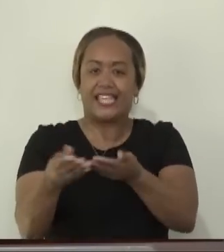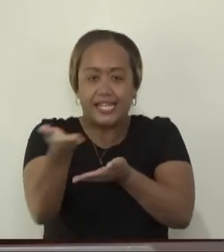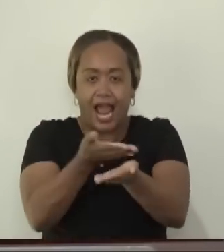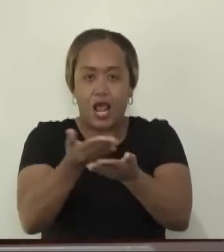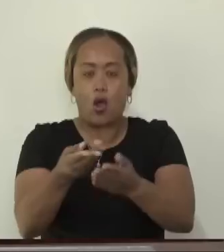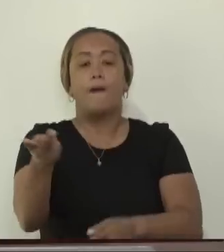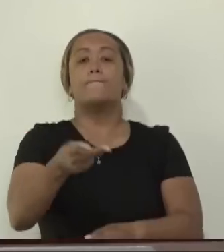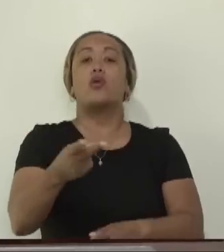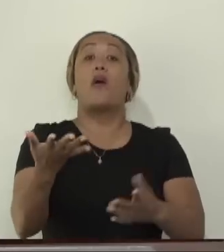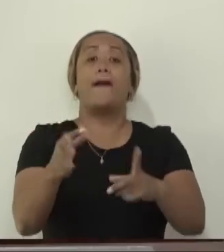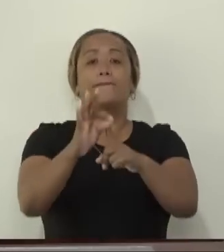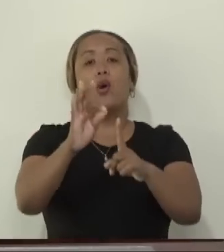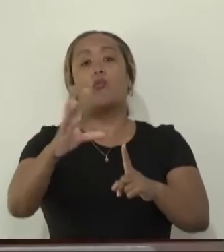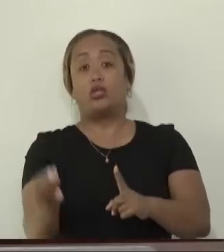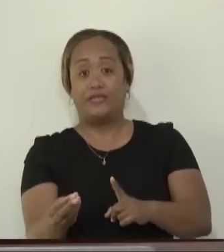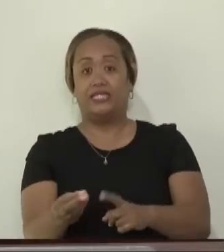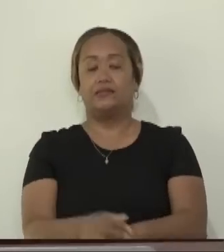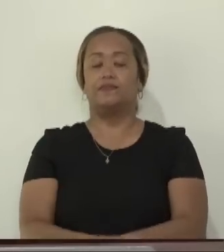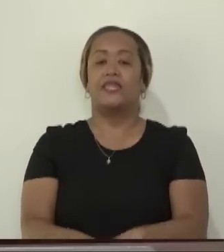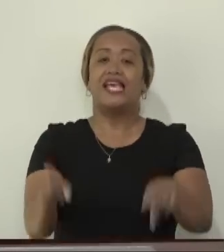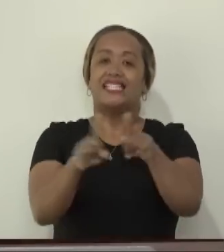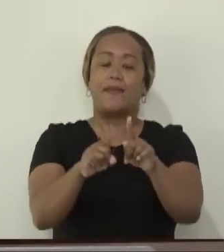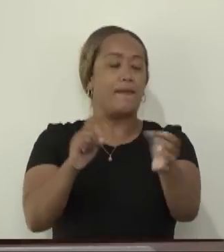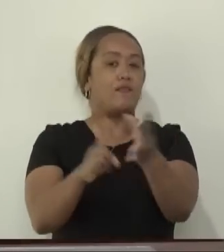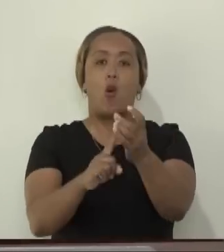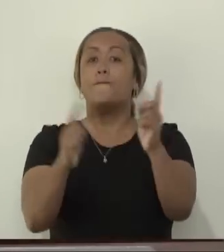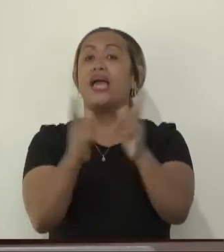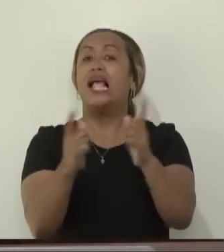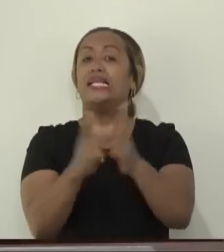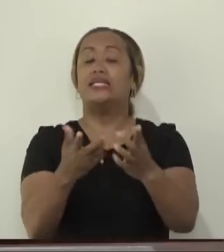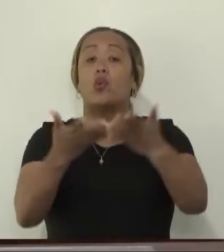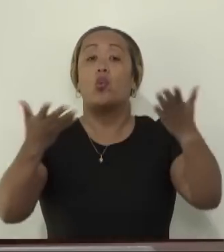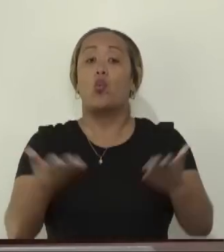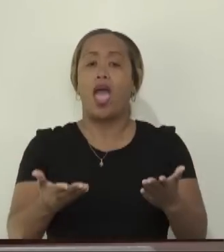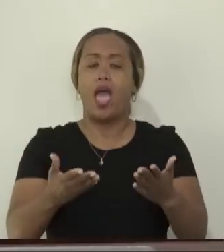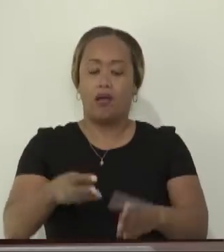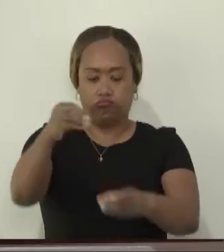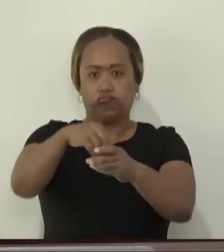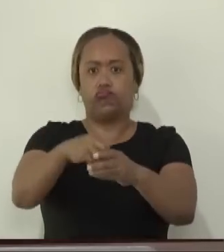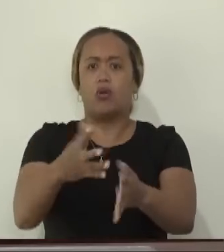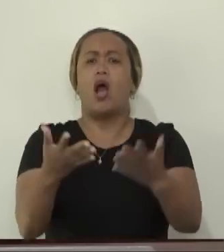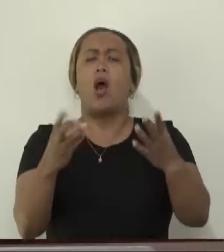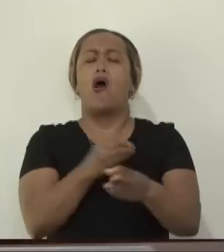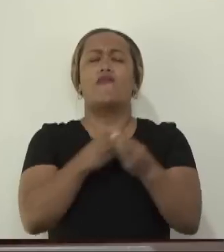held in Port Moresby. These important meetings are part and parcel of our commitment